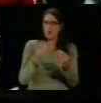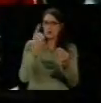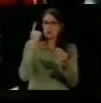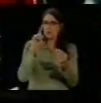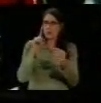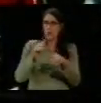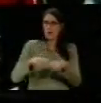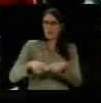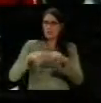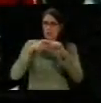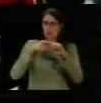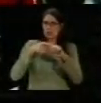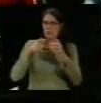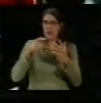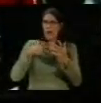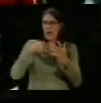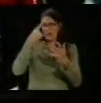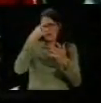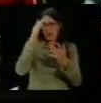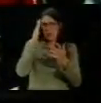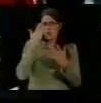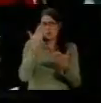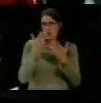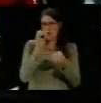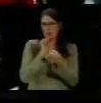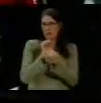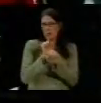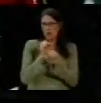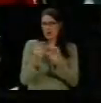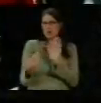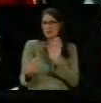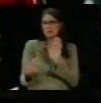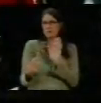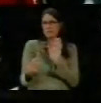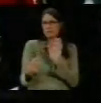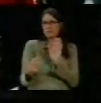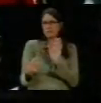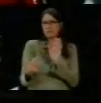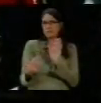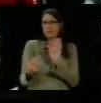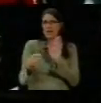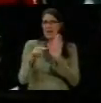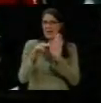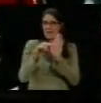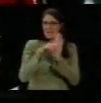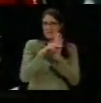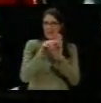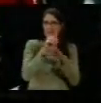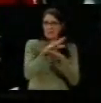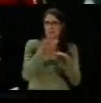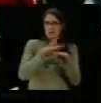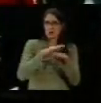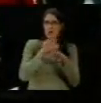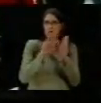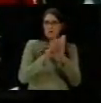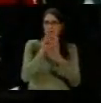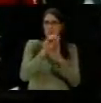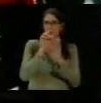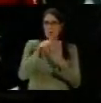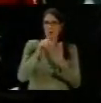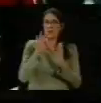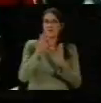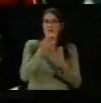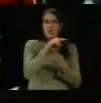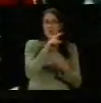it would probably work against the development corporation if they started doing something that the